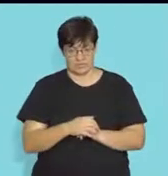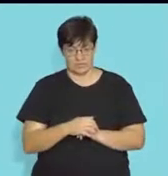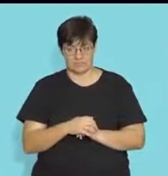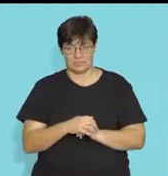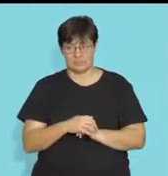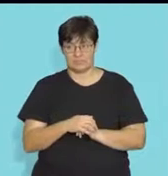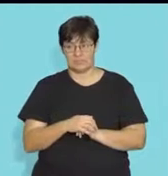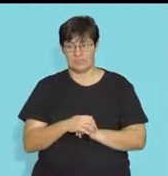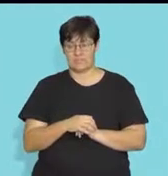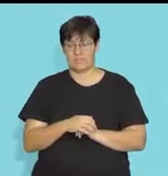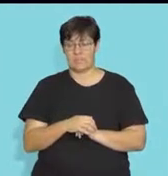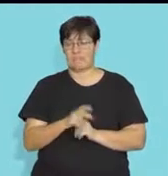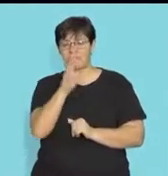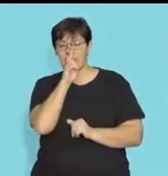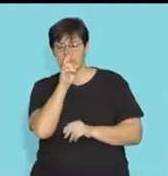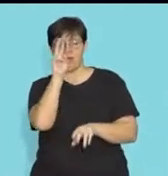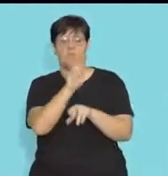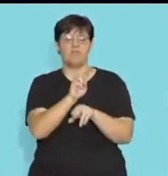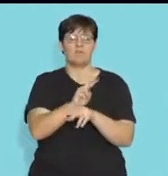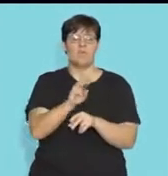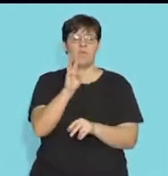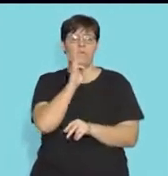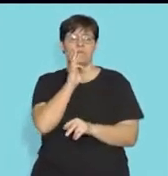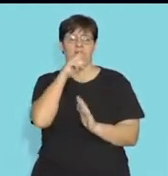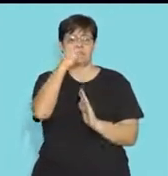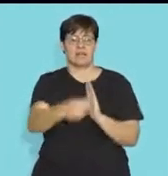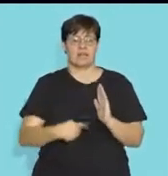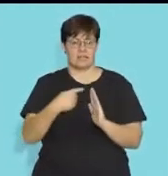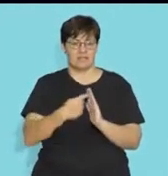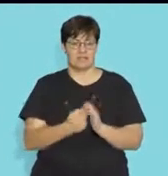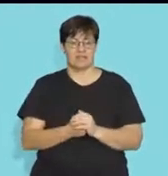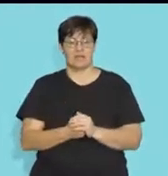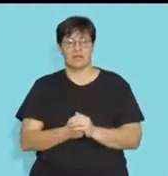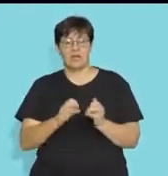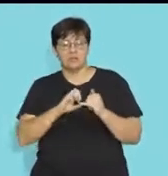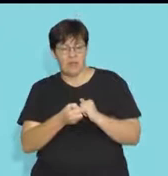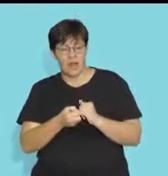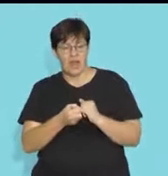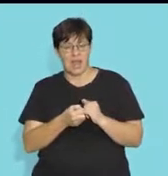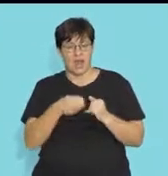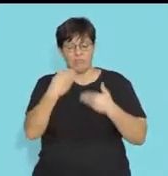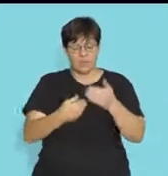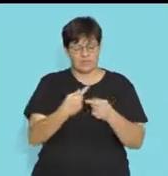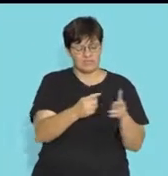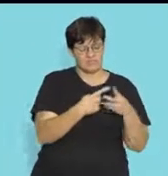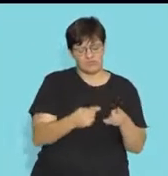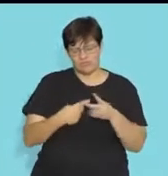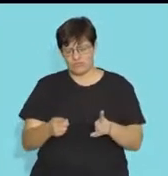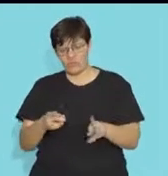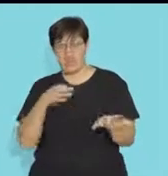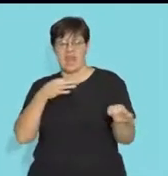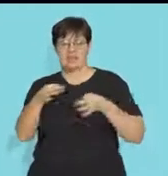roots. So let's have a quick overview of the water cycle and try and unpack the different